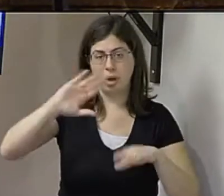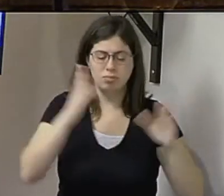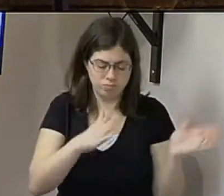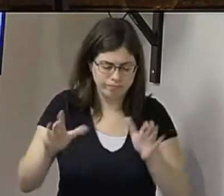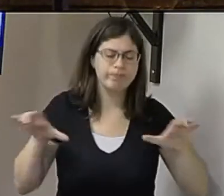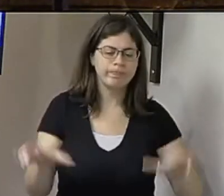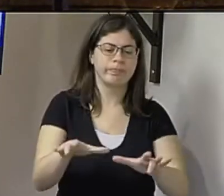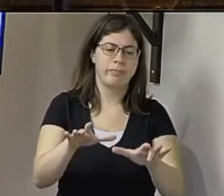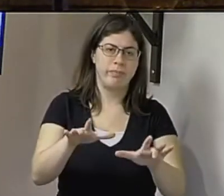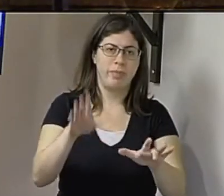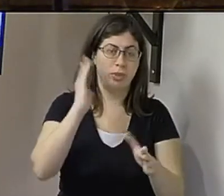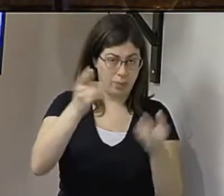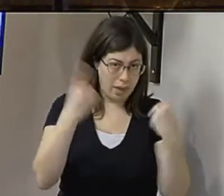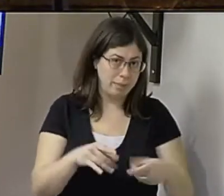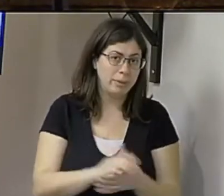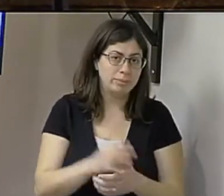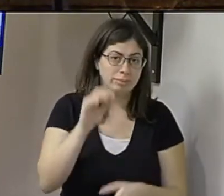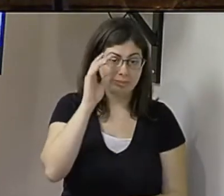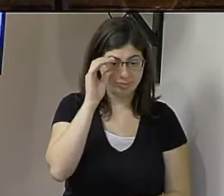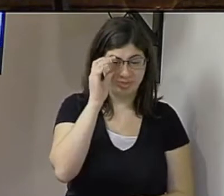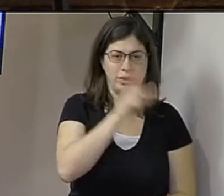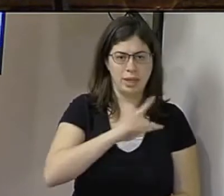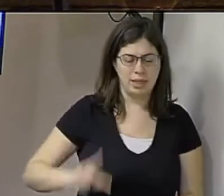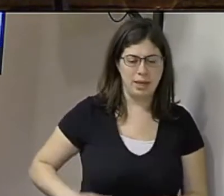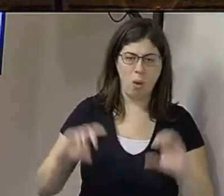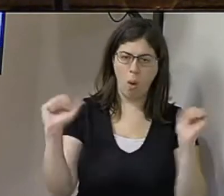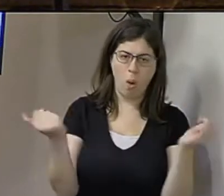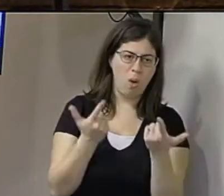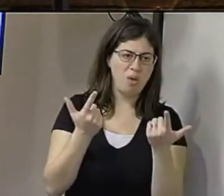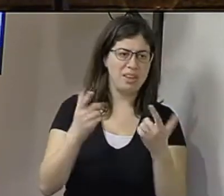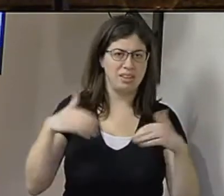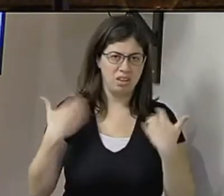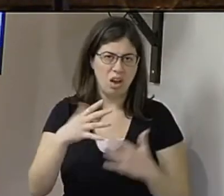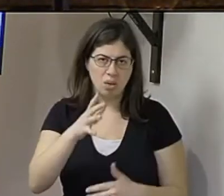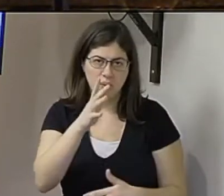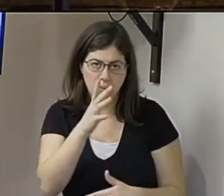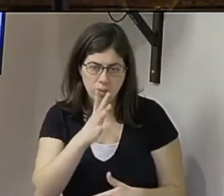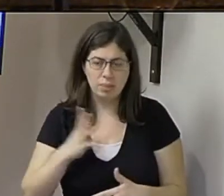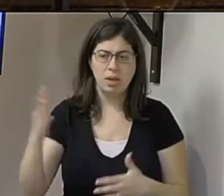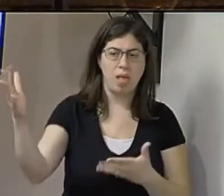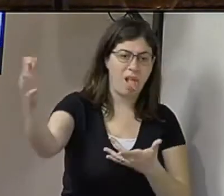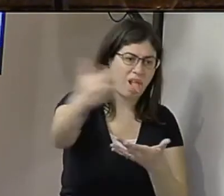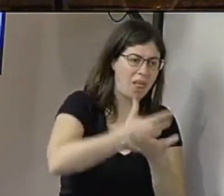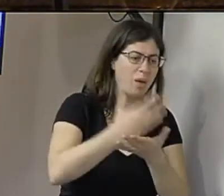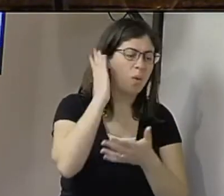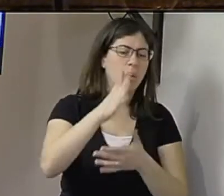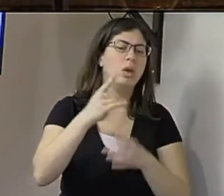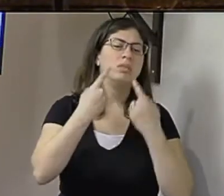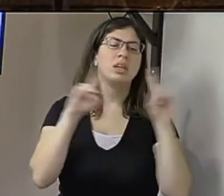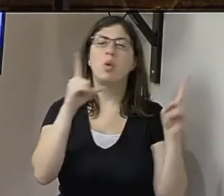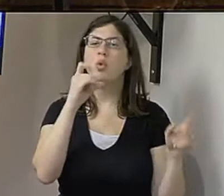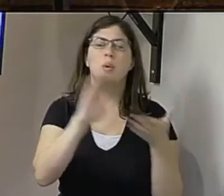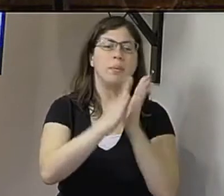So this is what's about to happen. The king's rounding up all of these young women, and he's going to declare his new